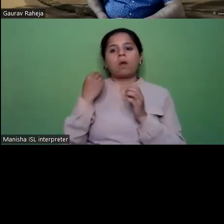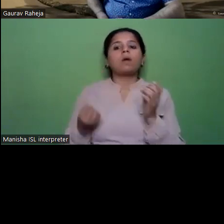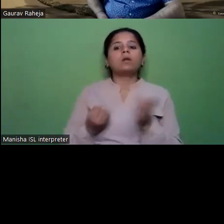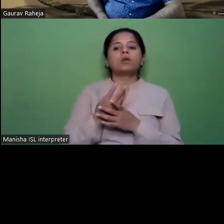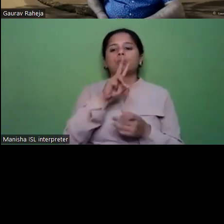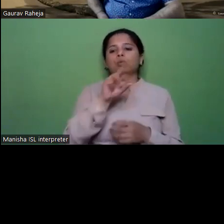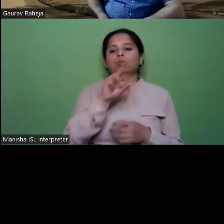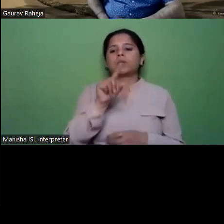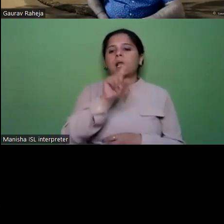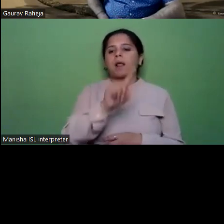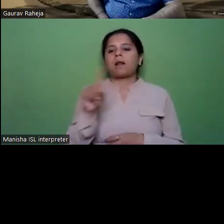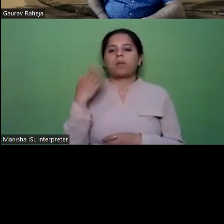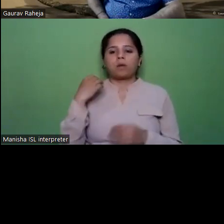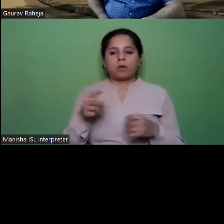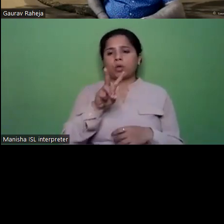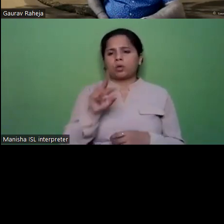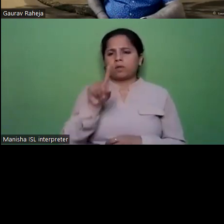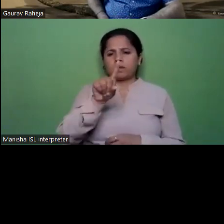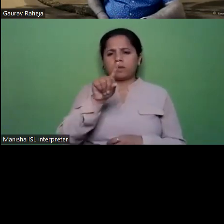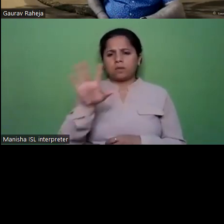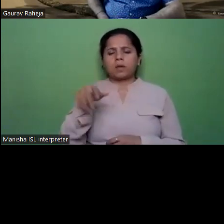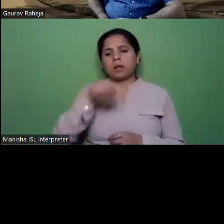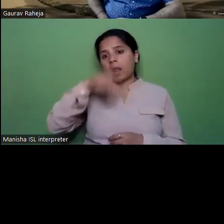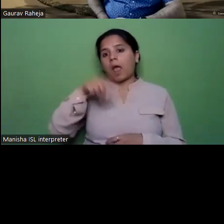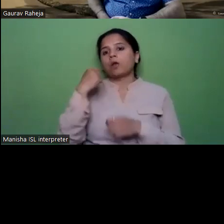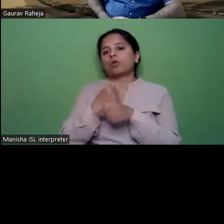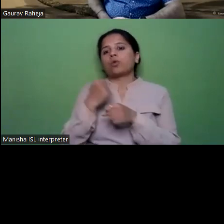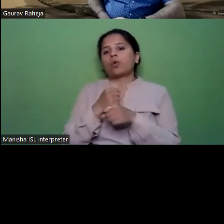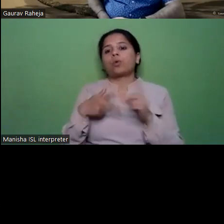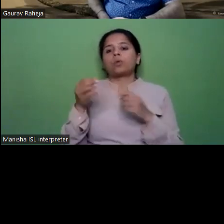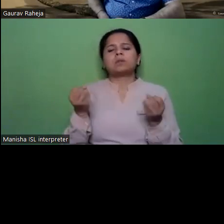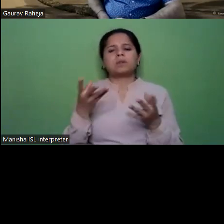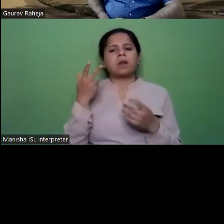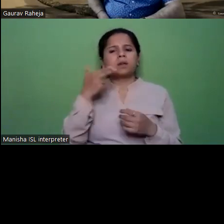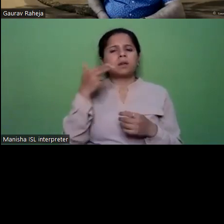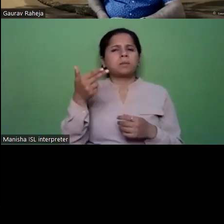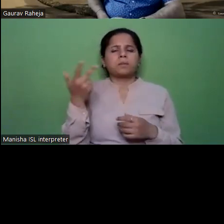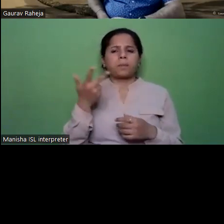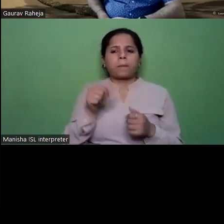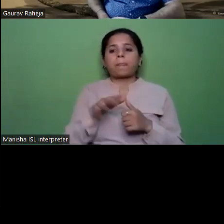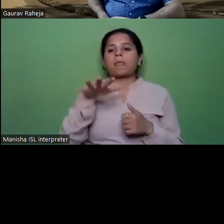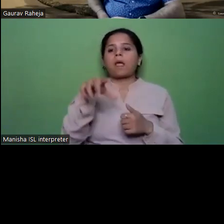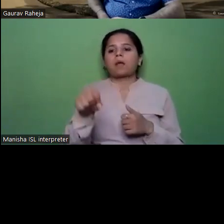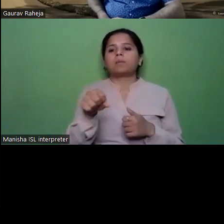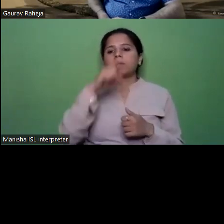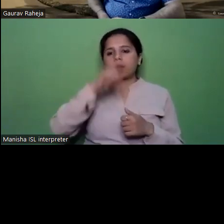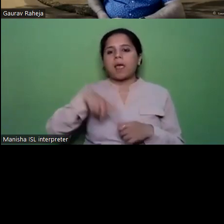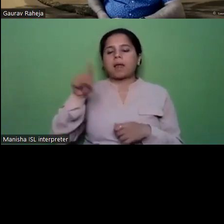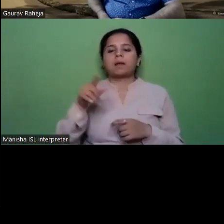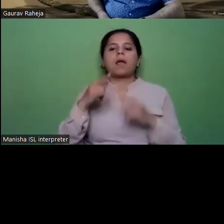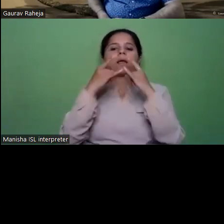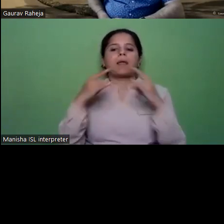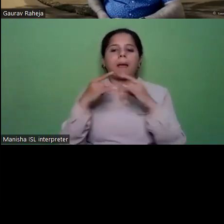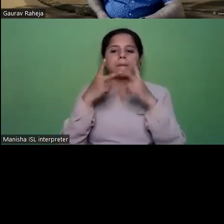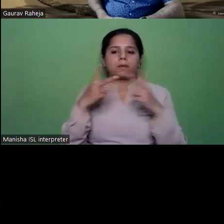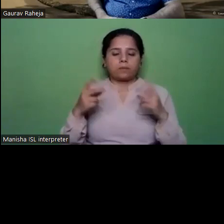2011. 2015, the Indian government launched what is called as the Accessible India campaign,